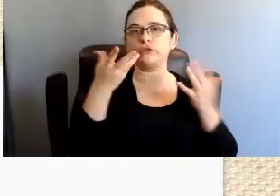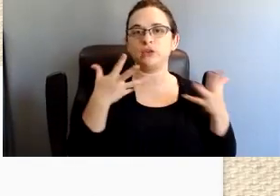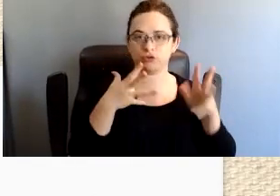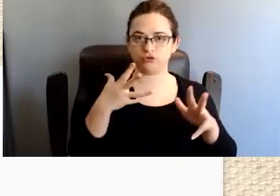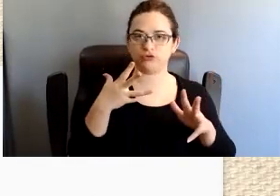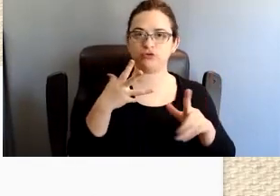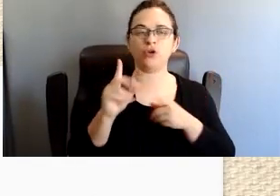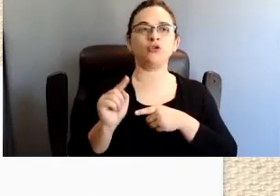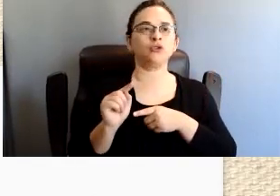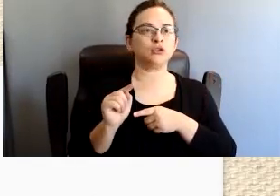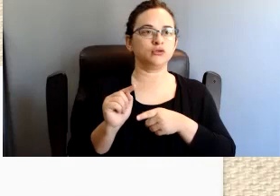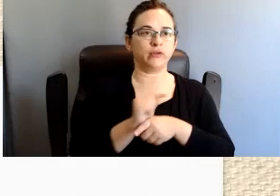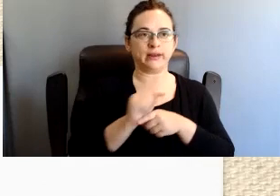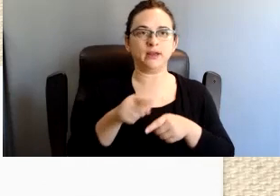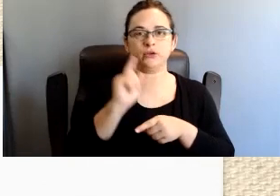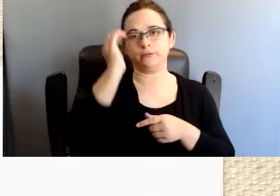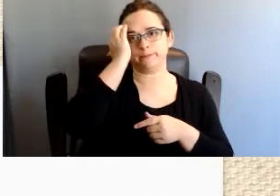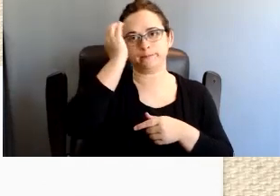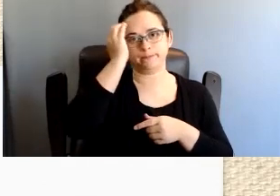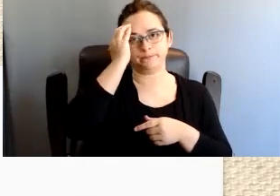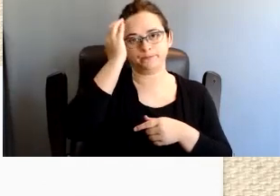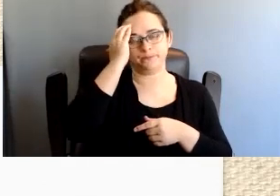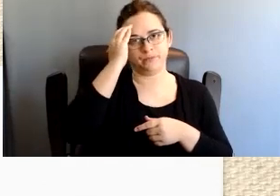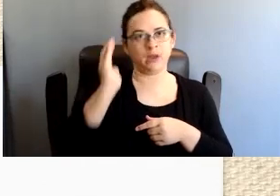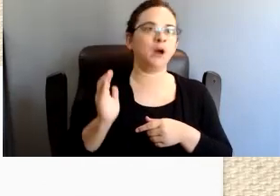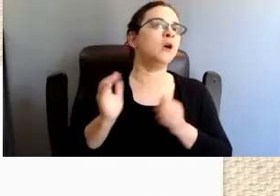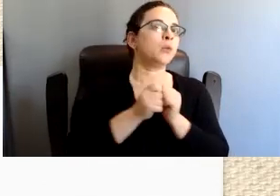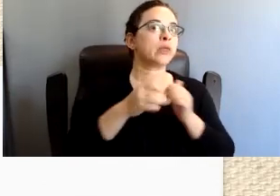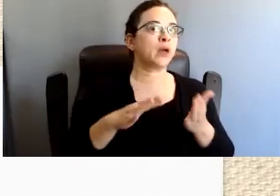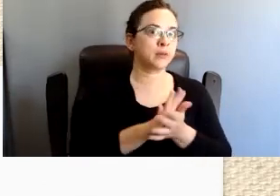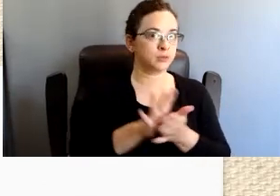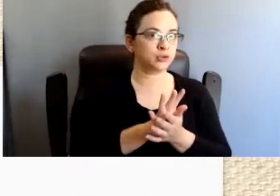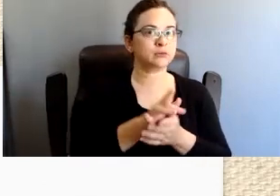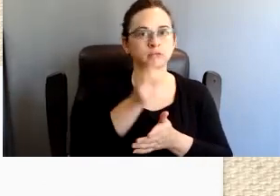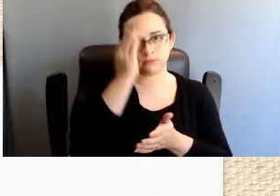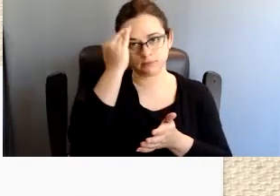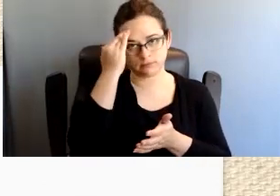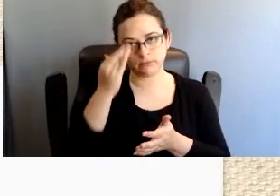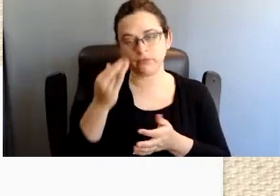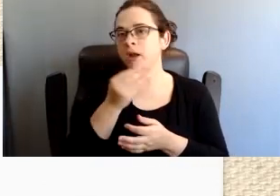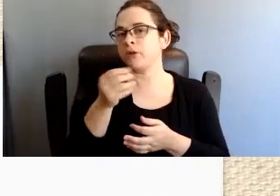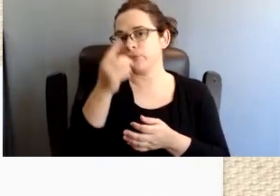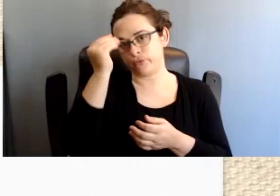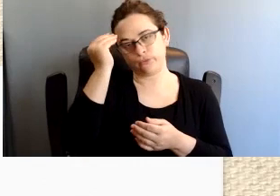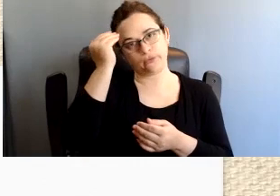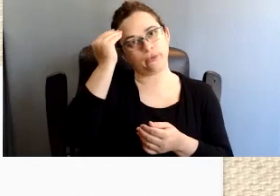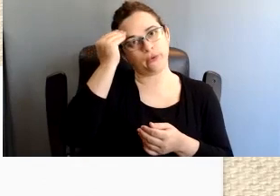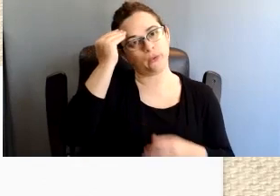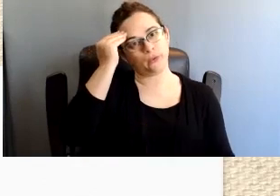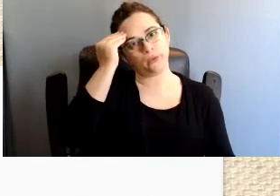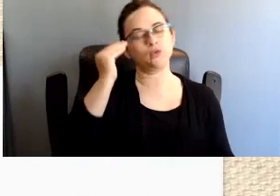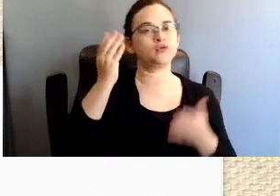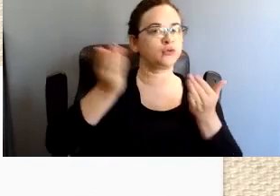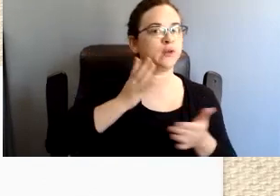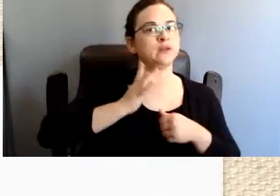about undocumented and you're aware of the services that are here for dreamers and students. But with